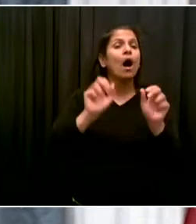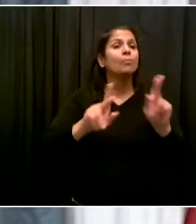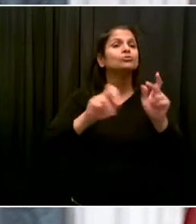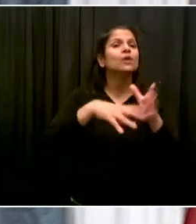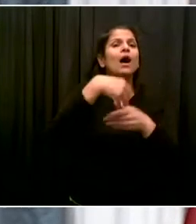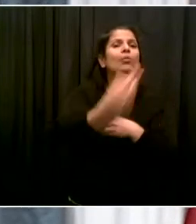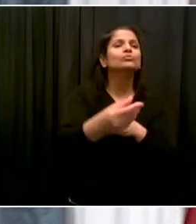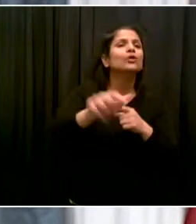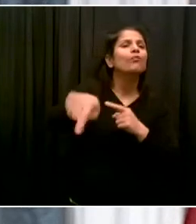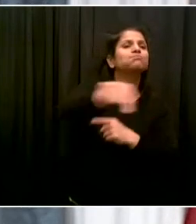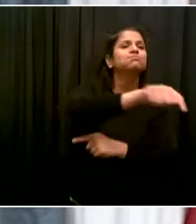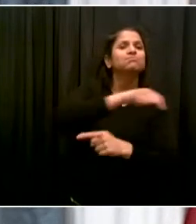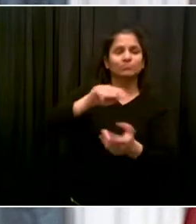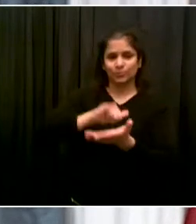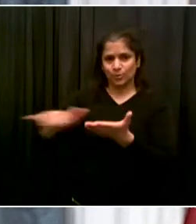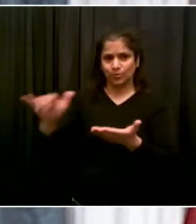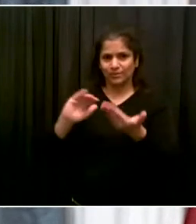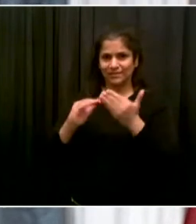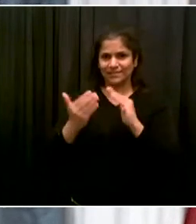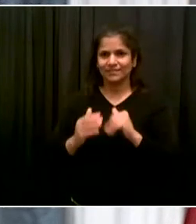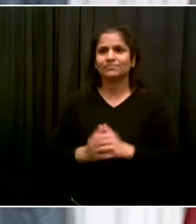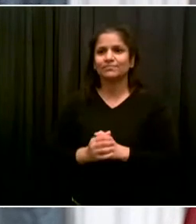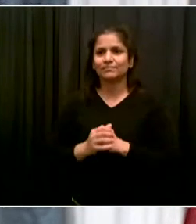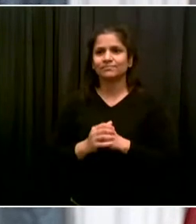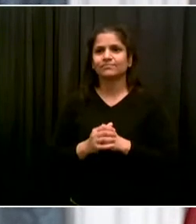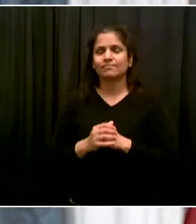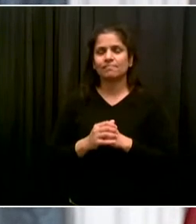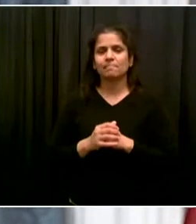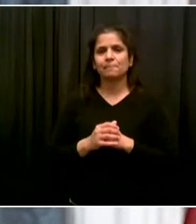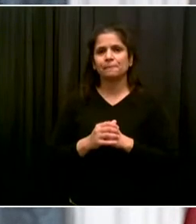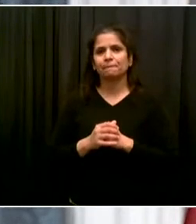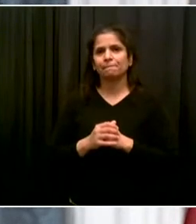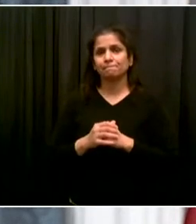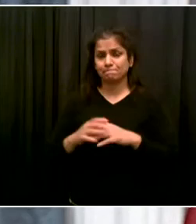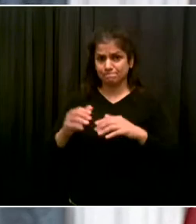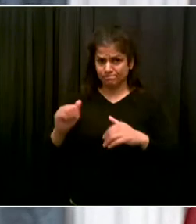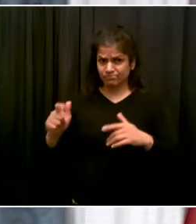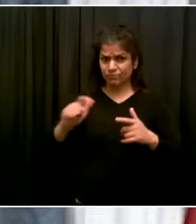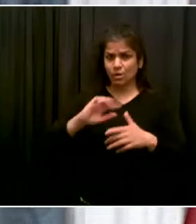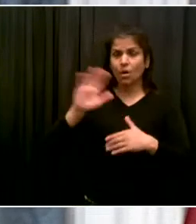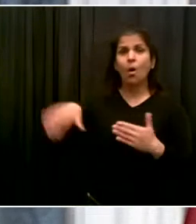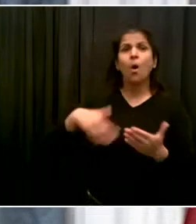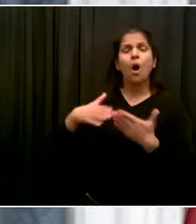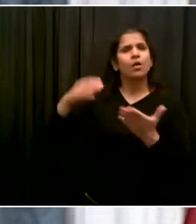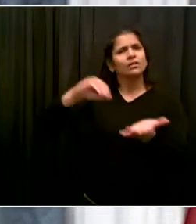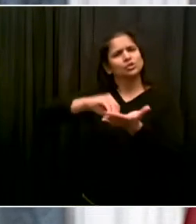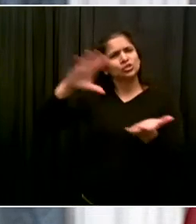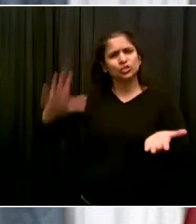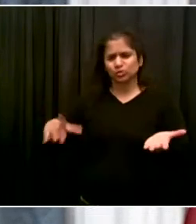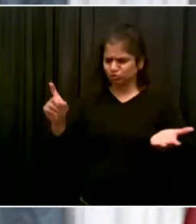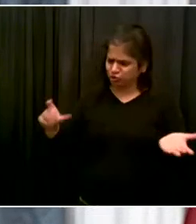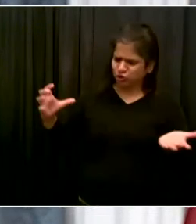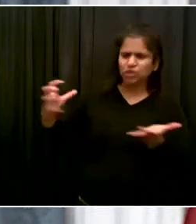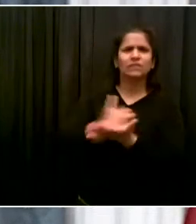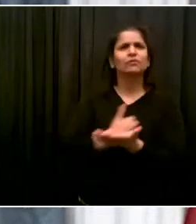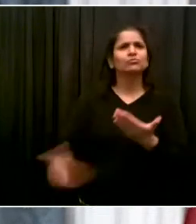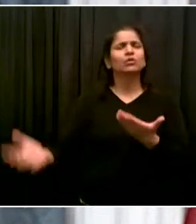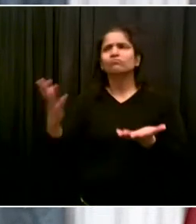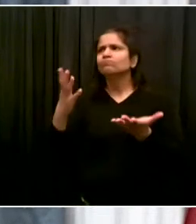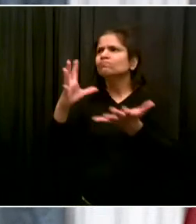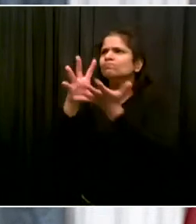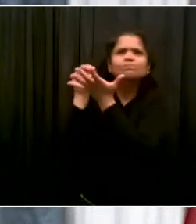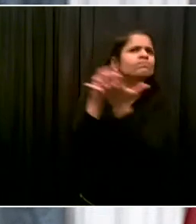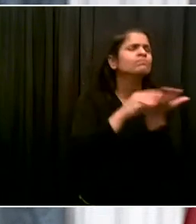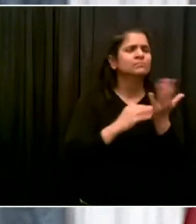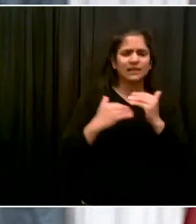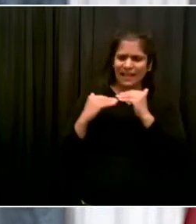to academic acceleration, and to social emotional supports. Summer programs that are designed with both academic and